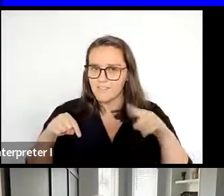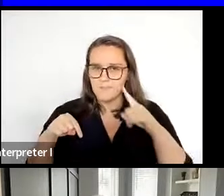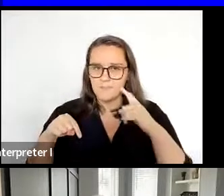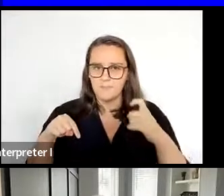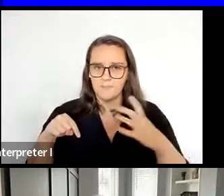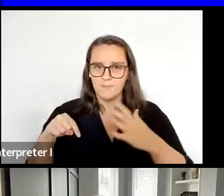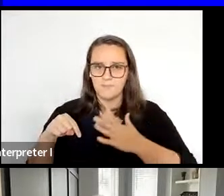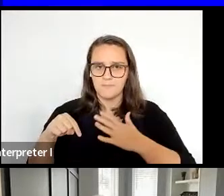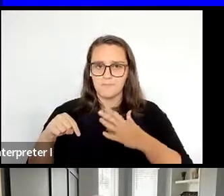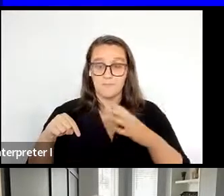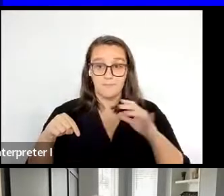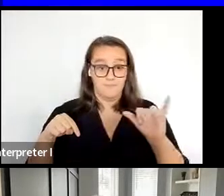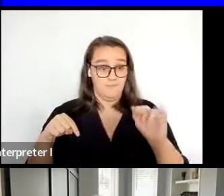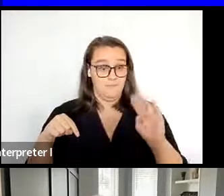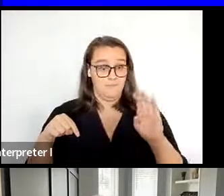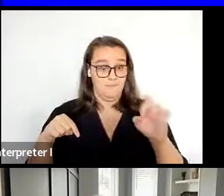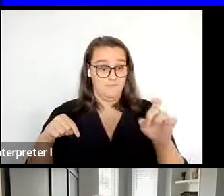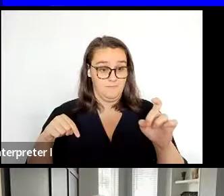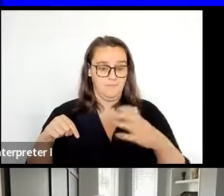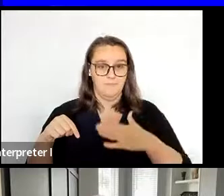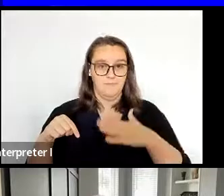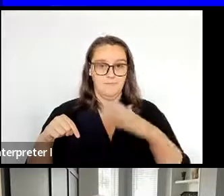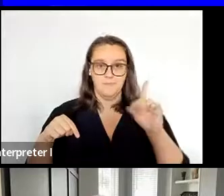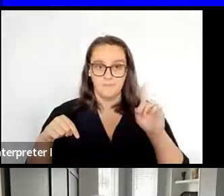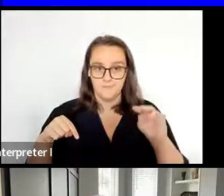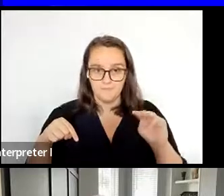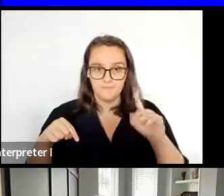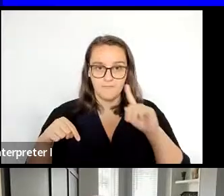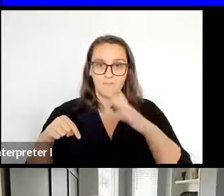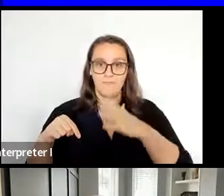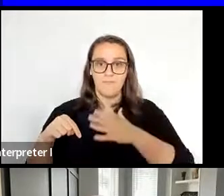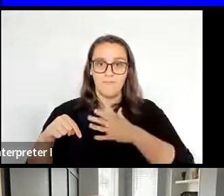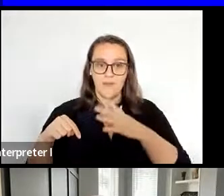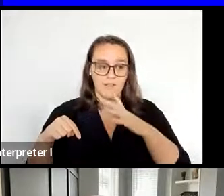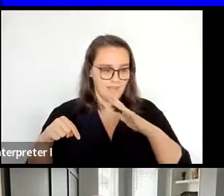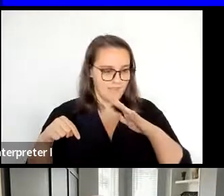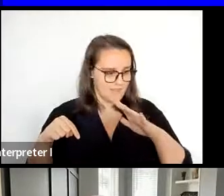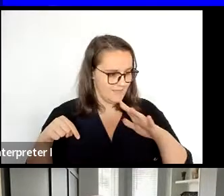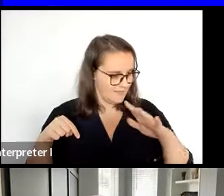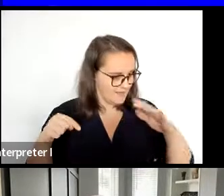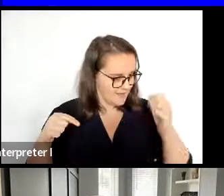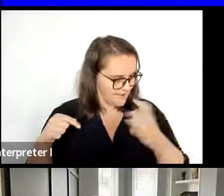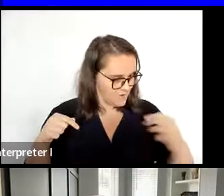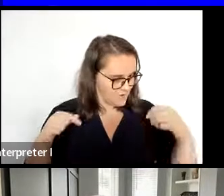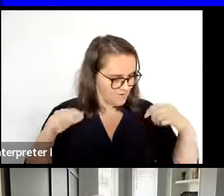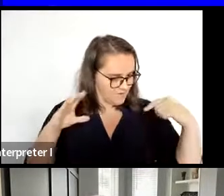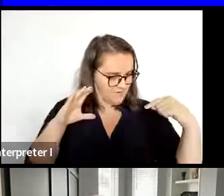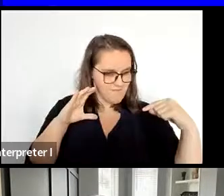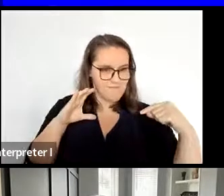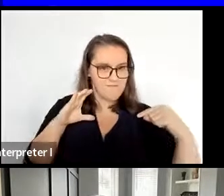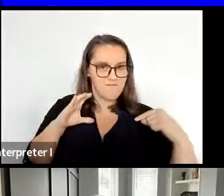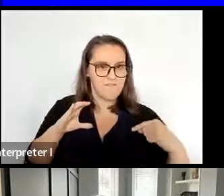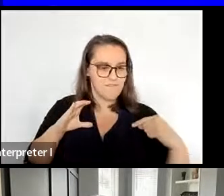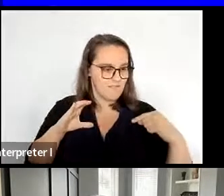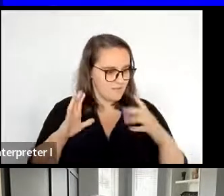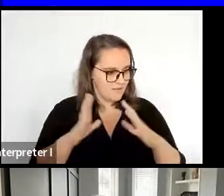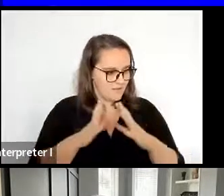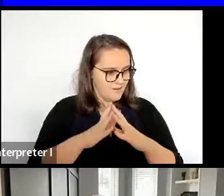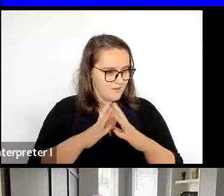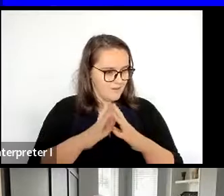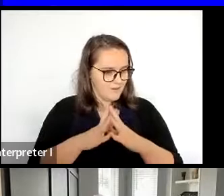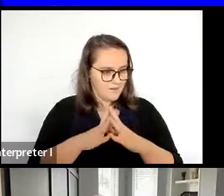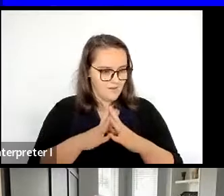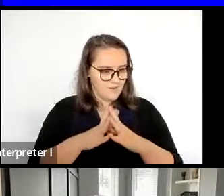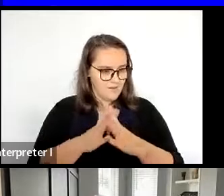my inbox, my voicemails, my DMs, my tweets have been inundated of people saying we